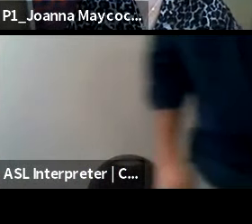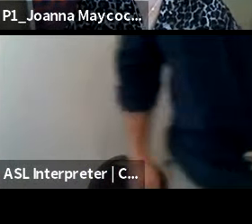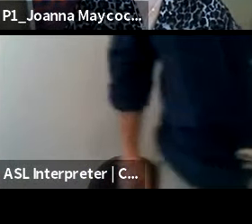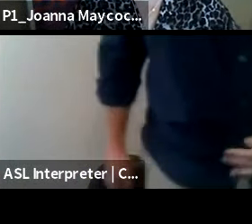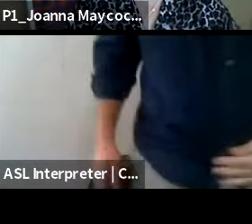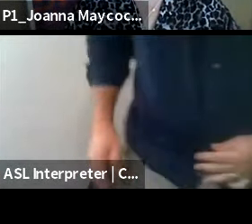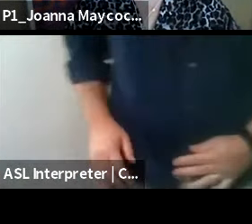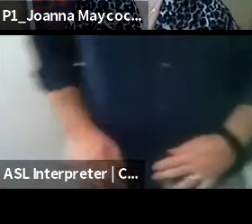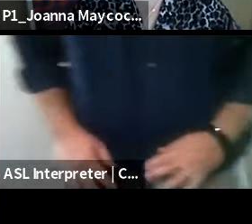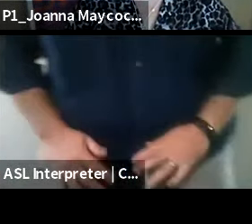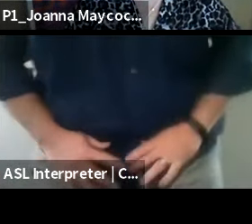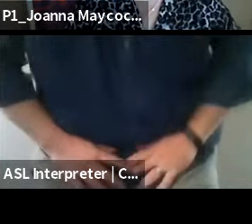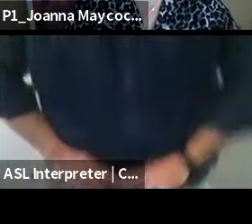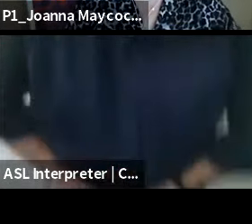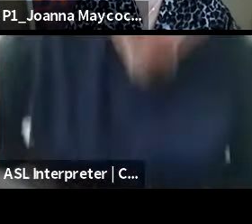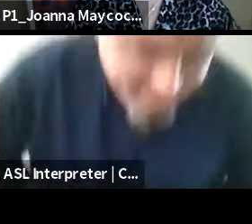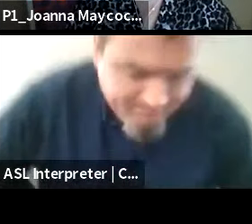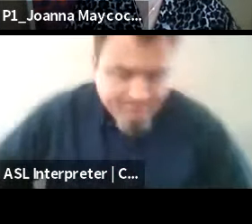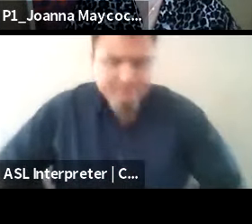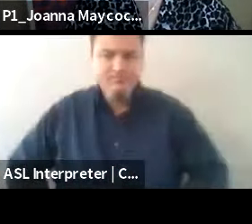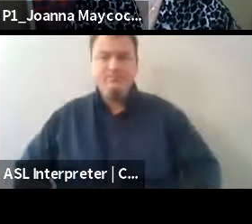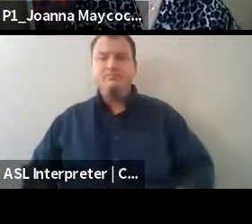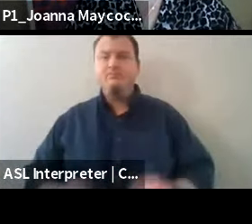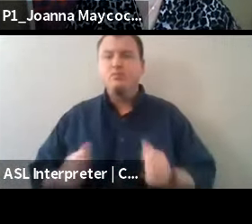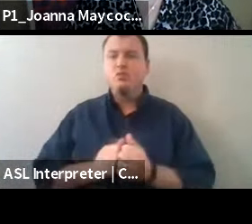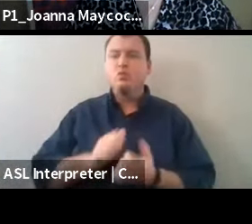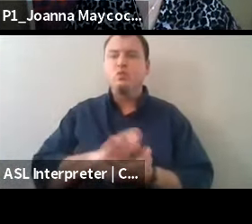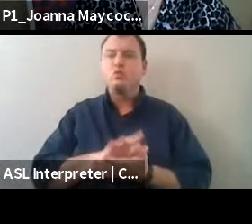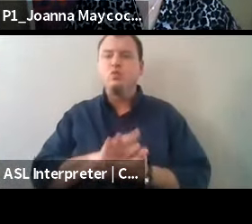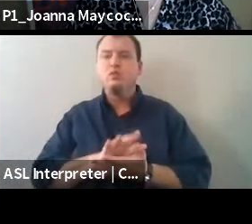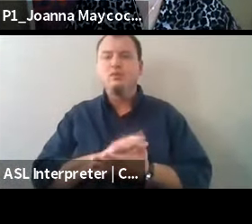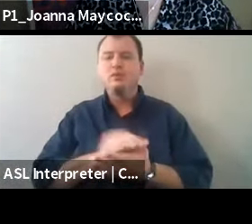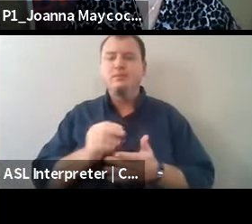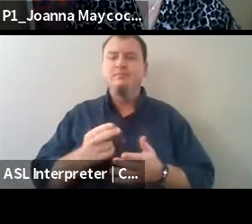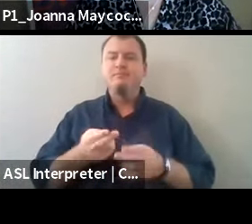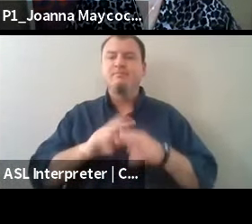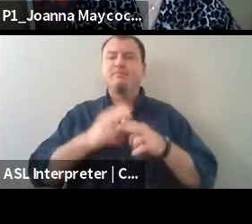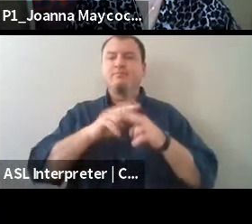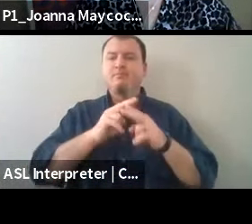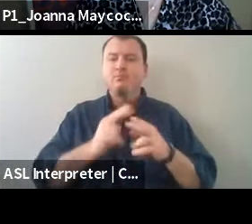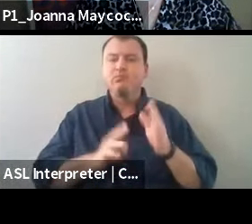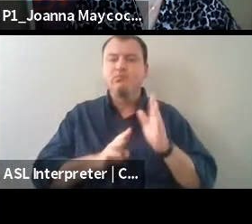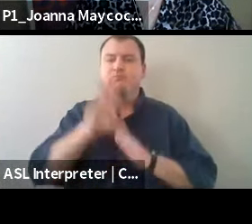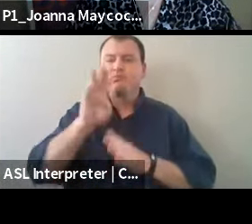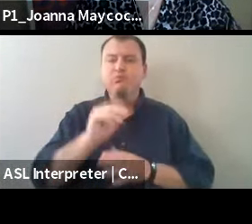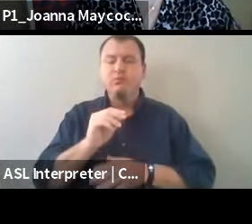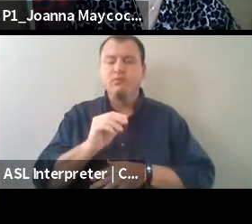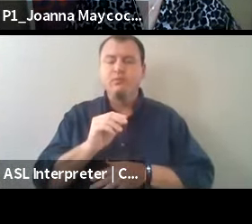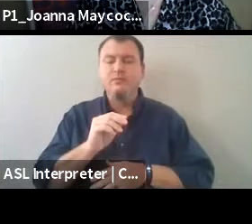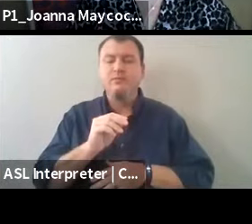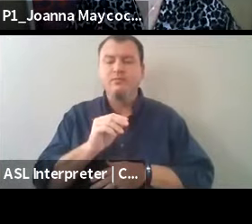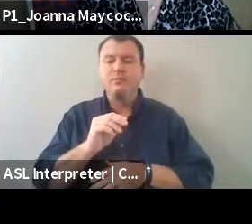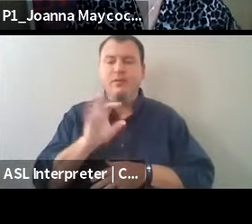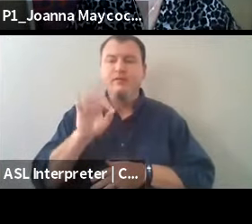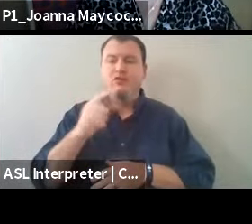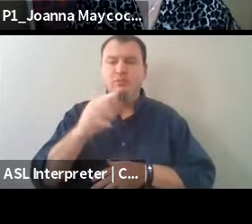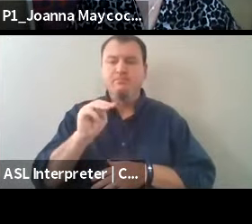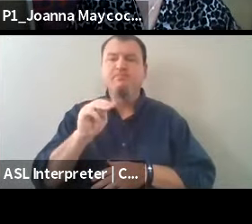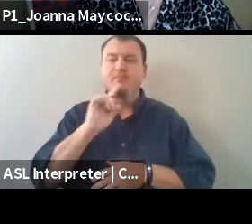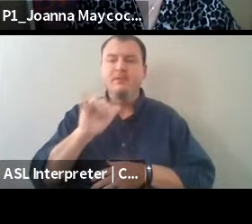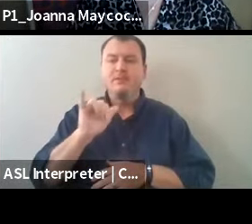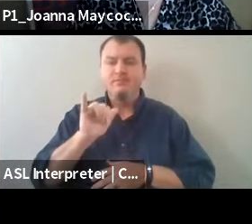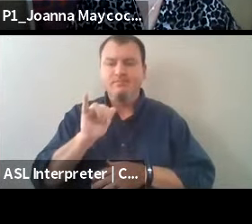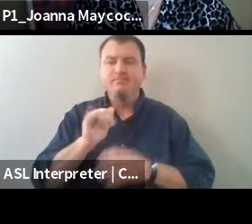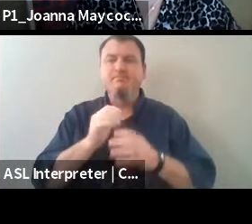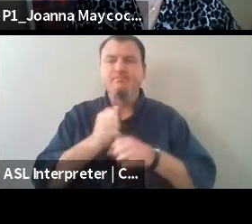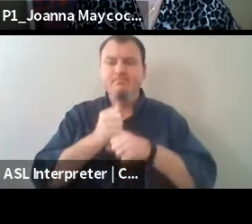of the lockdown of schools and the increasing rise of FGM has led to a significant